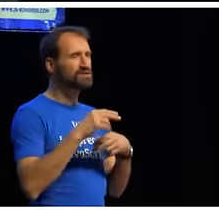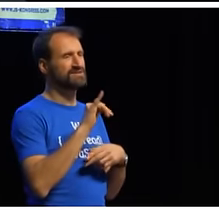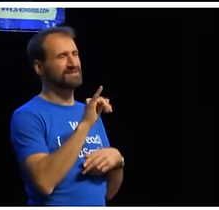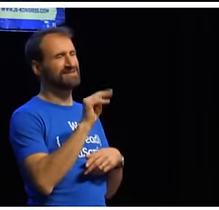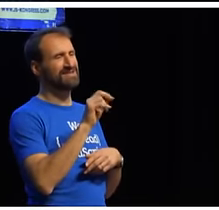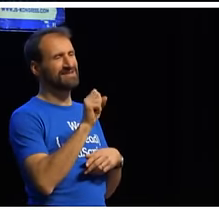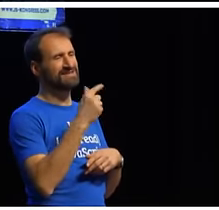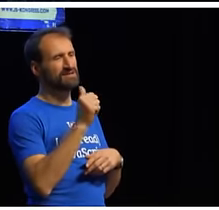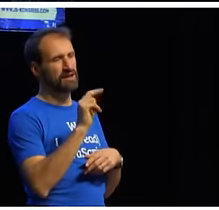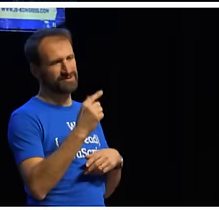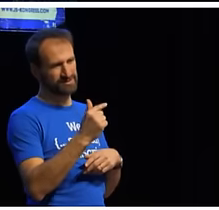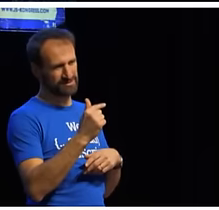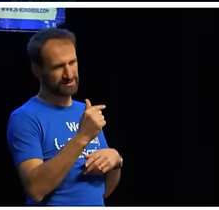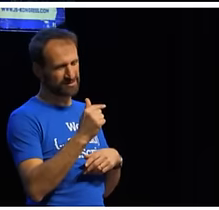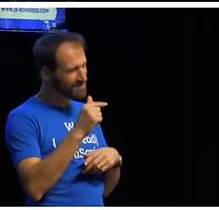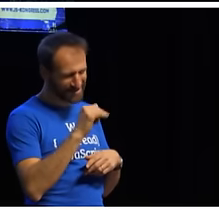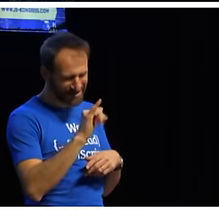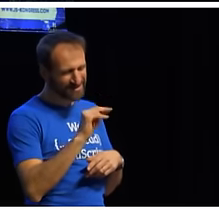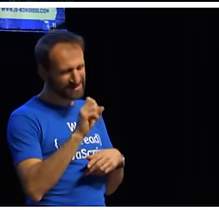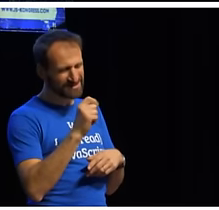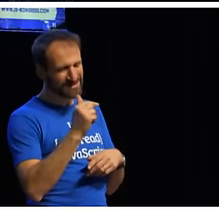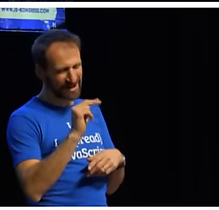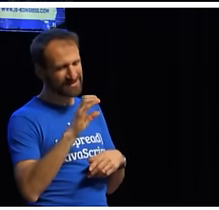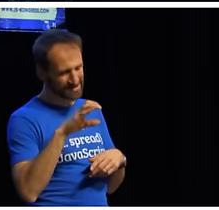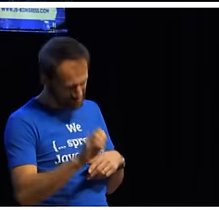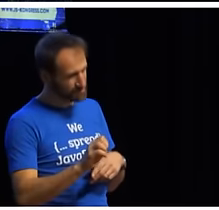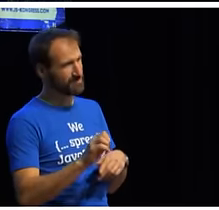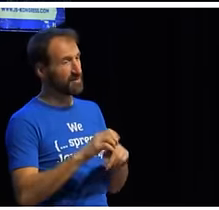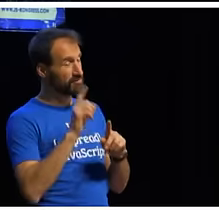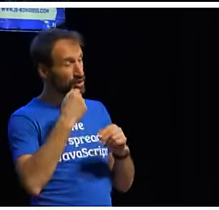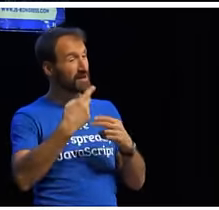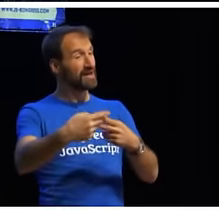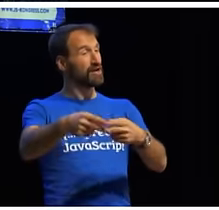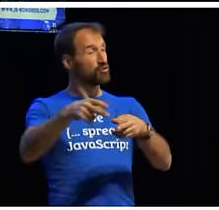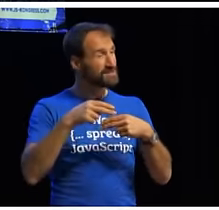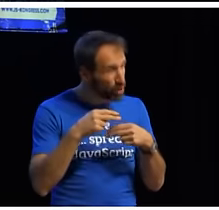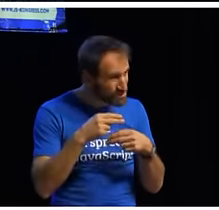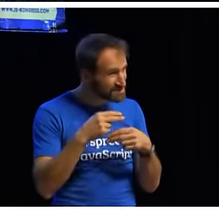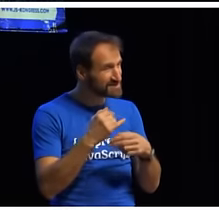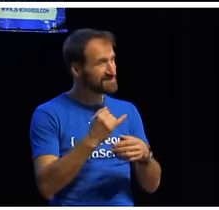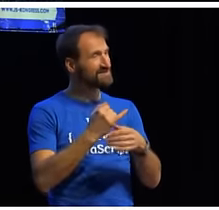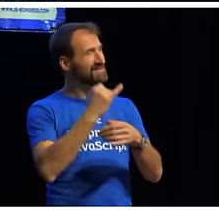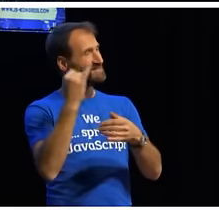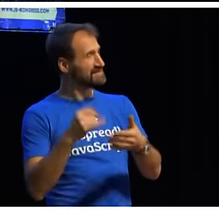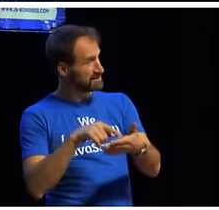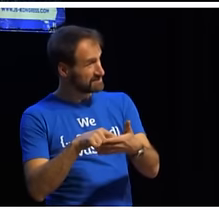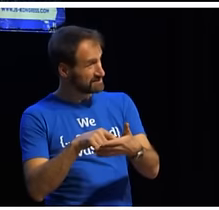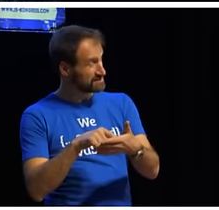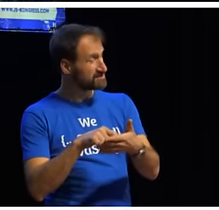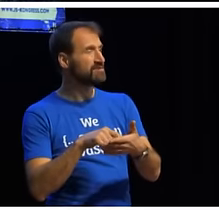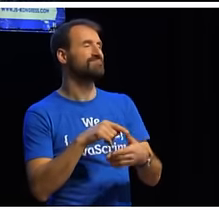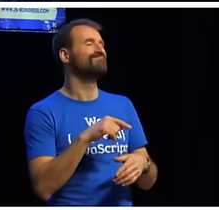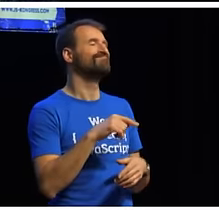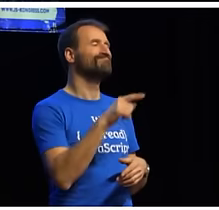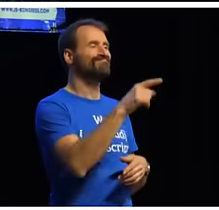framework returns a response instance, and you can look up all the details of that response. So